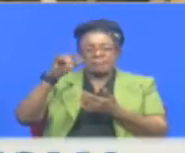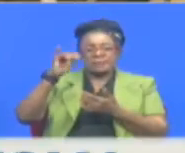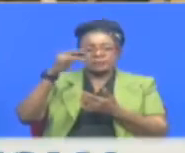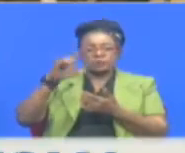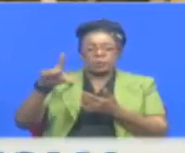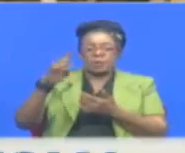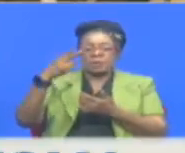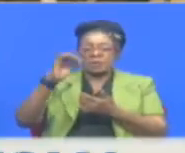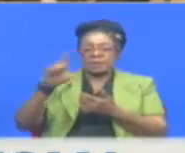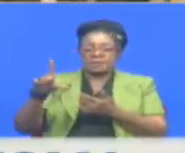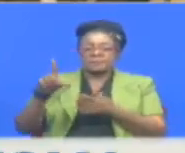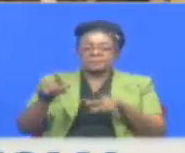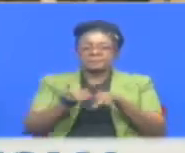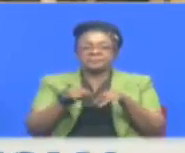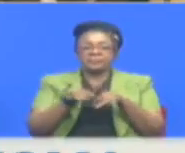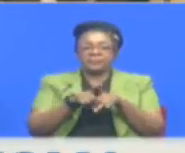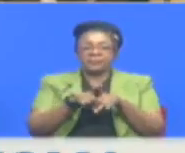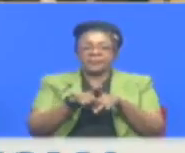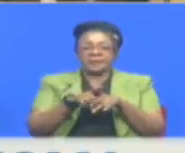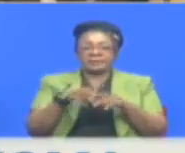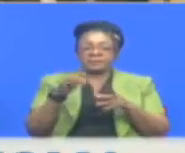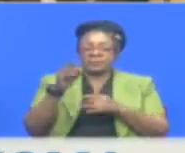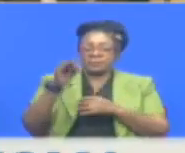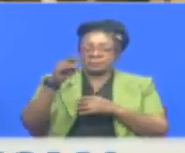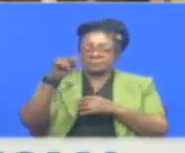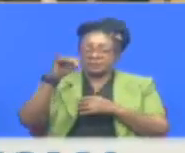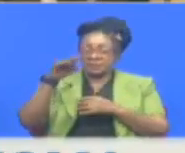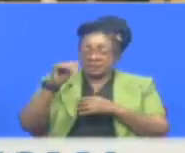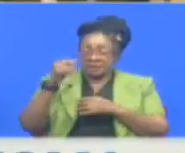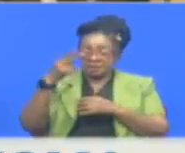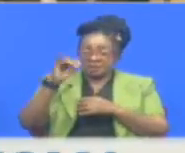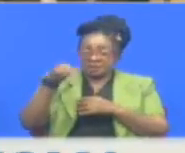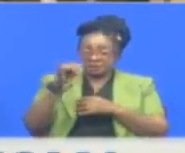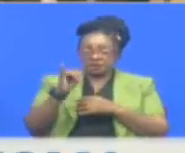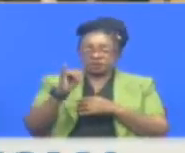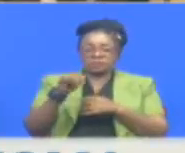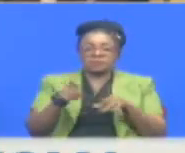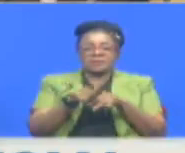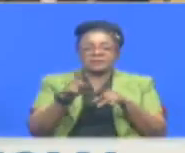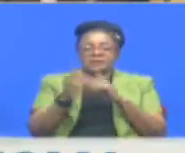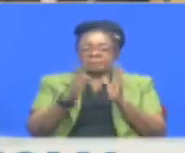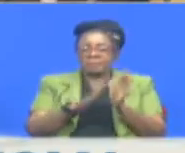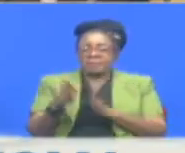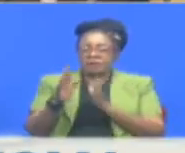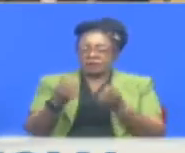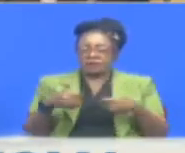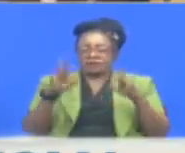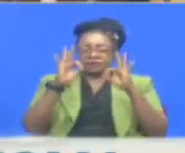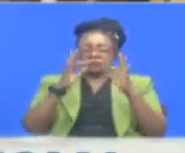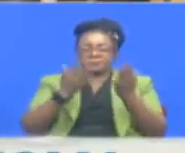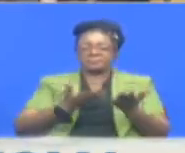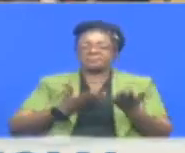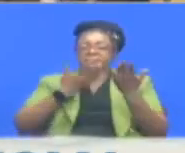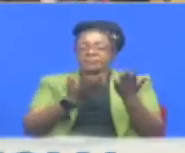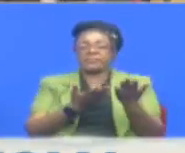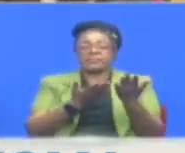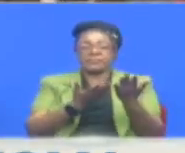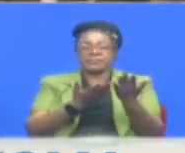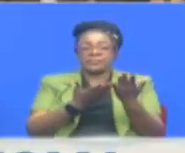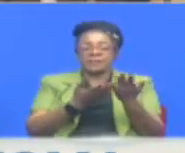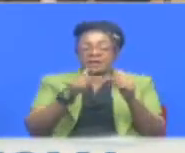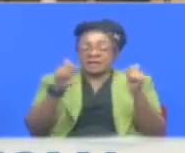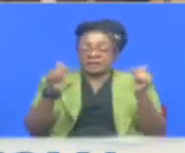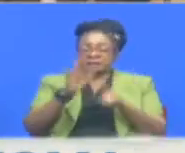huku mkuu wa mashtaka ya umma nchini Nurgin Haji akitayarisha rasmi mashtaka ya mauaji dhidi